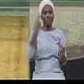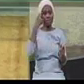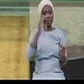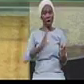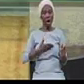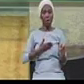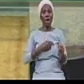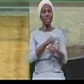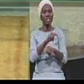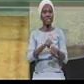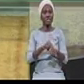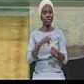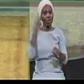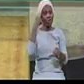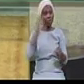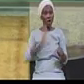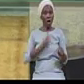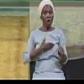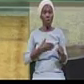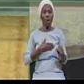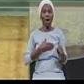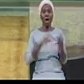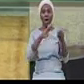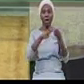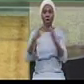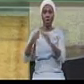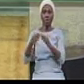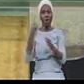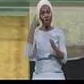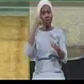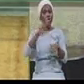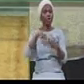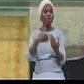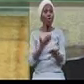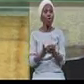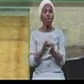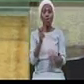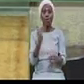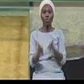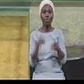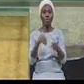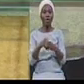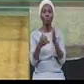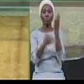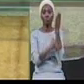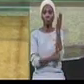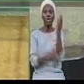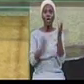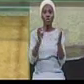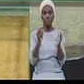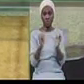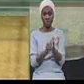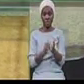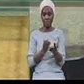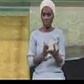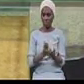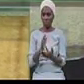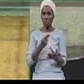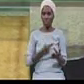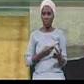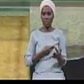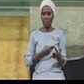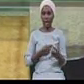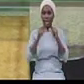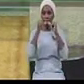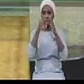for communities, for the whole of society, so that through us, the blessing of God will